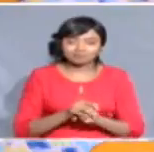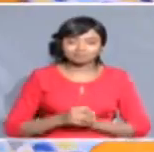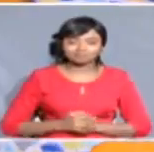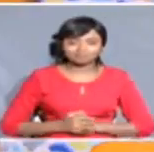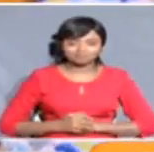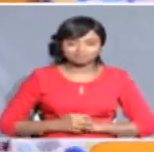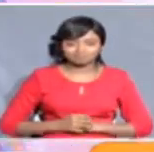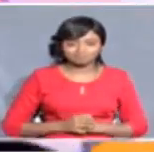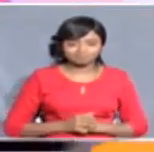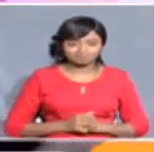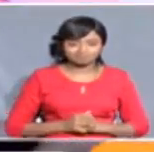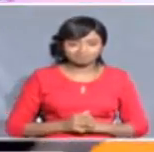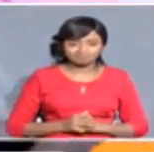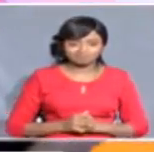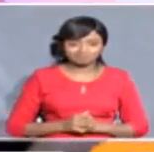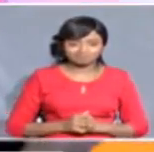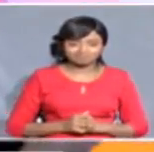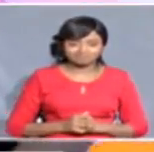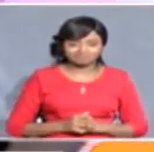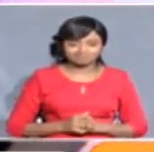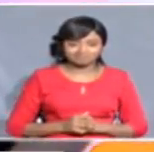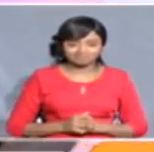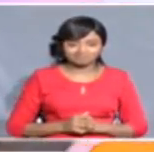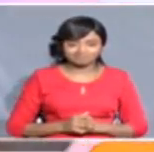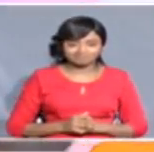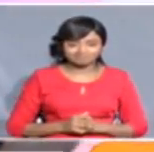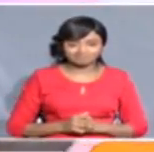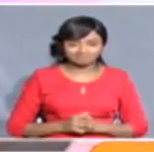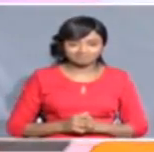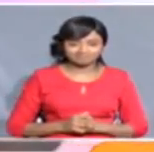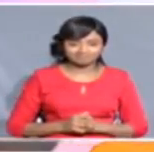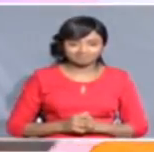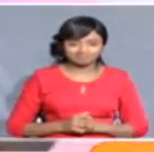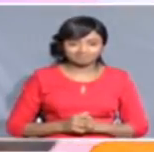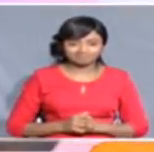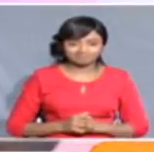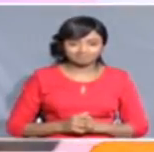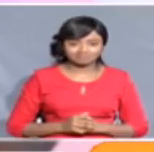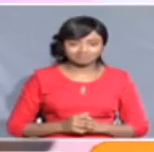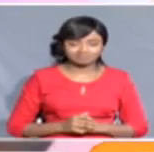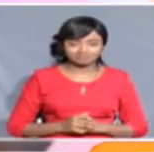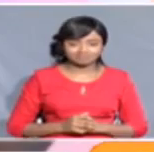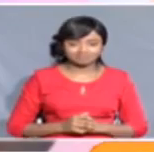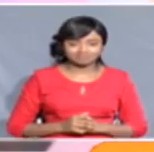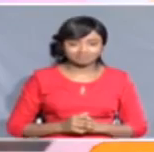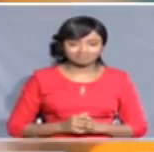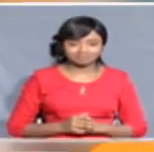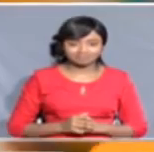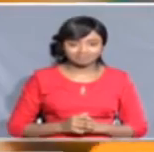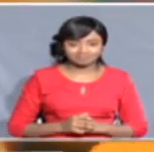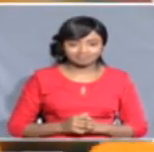social justice. Each day what he deems best.